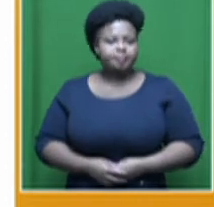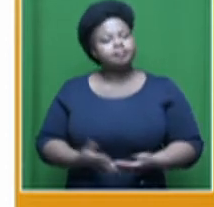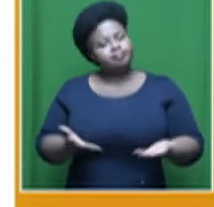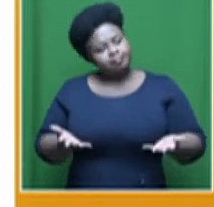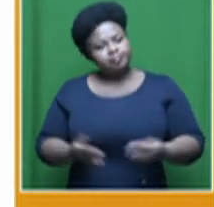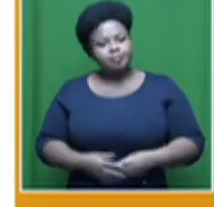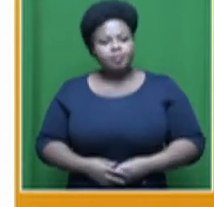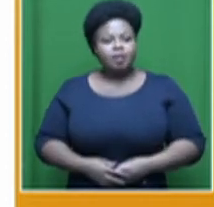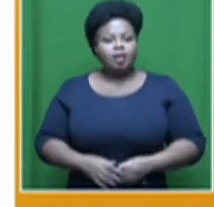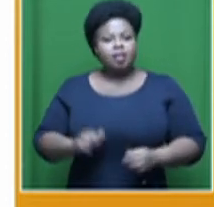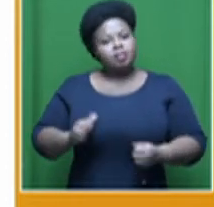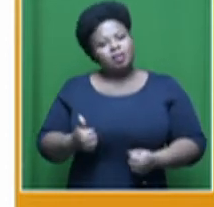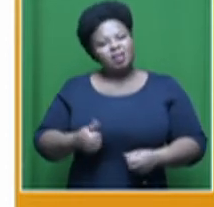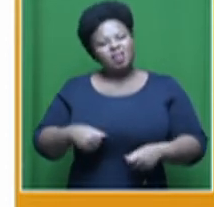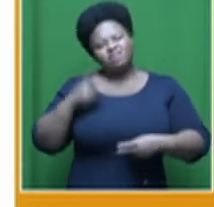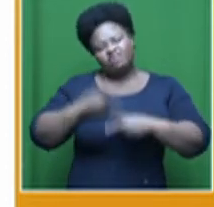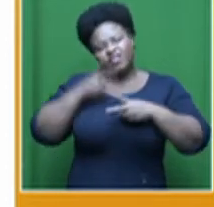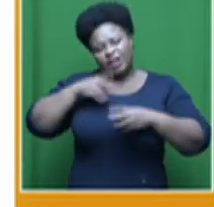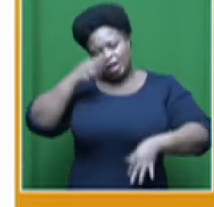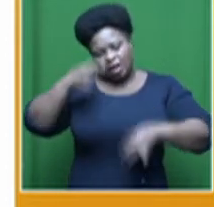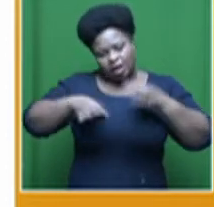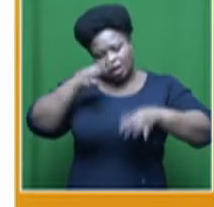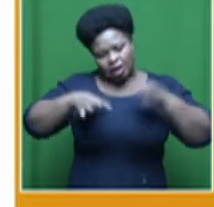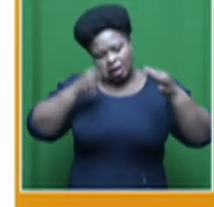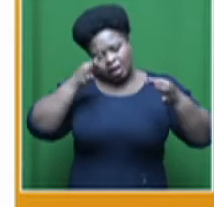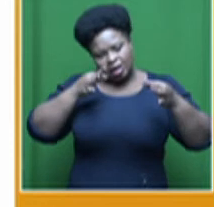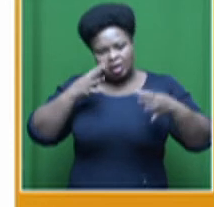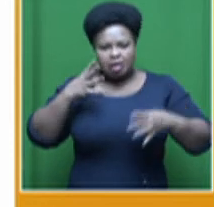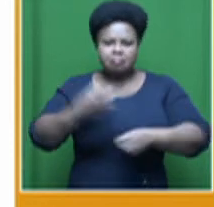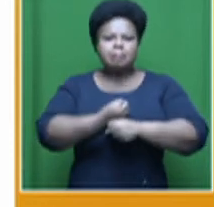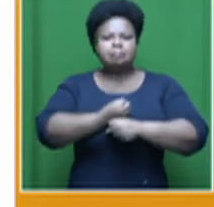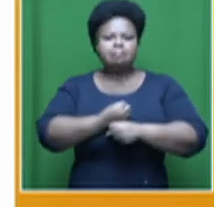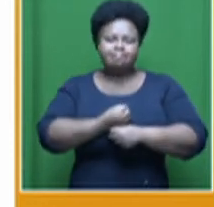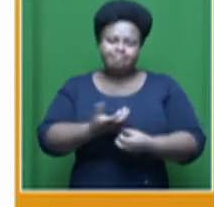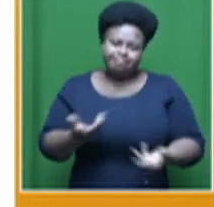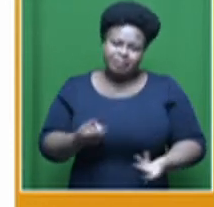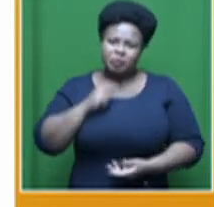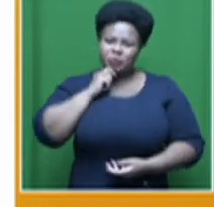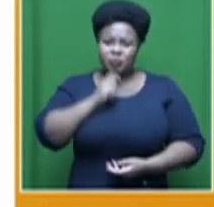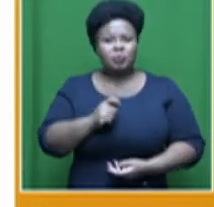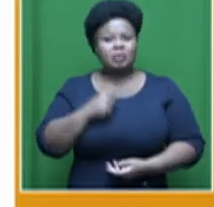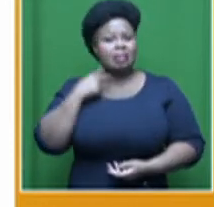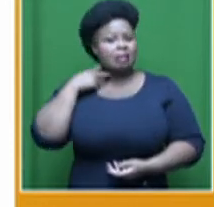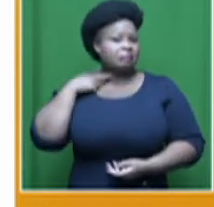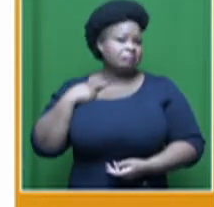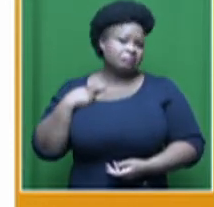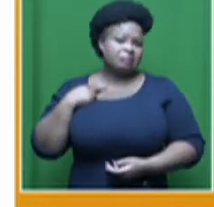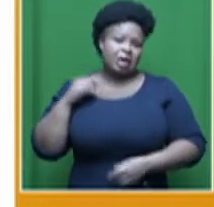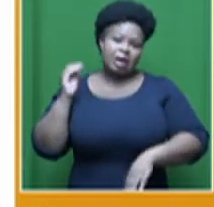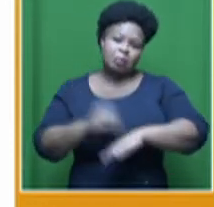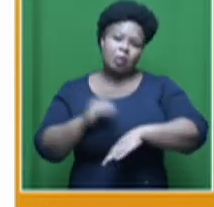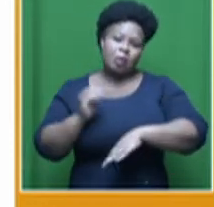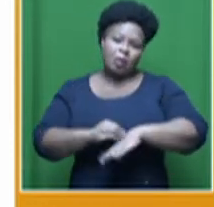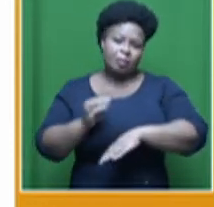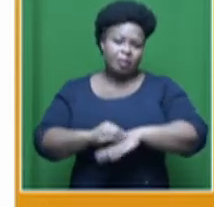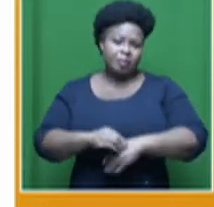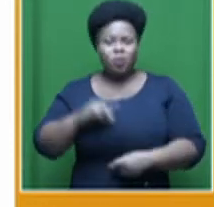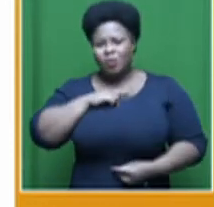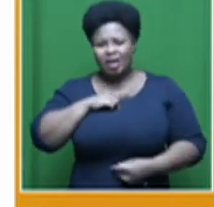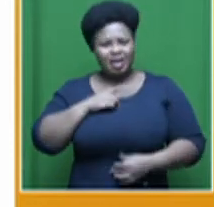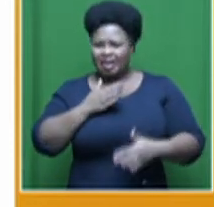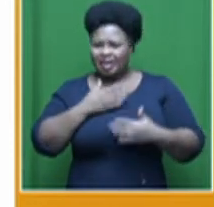after having done a final analysis, we realized that unfortunately we were experiencing a problem when it came to the effectiveness of this